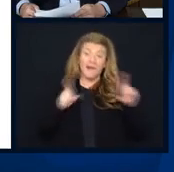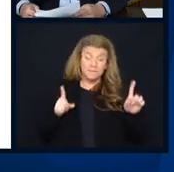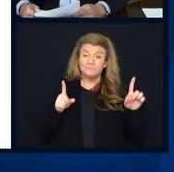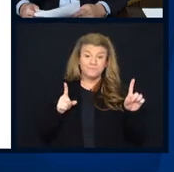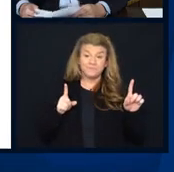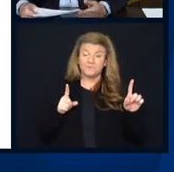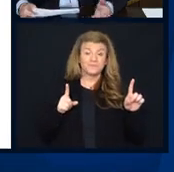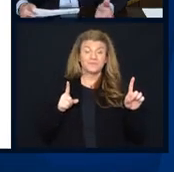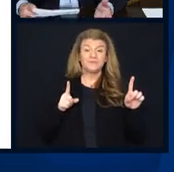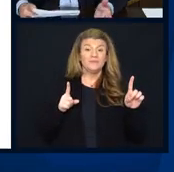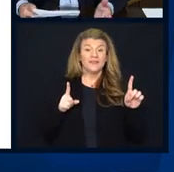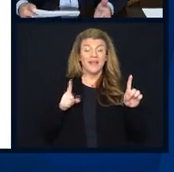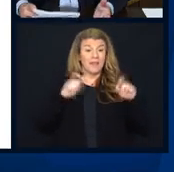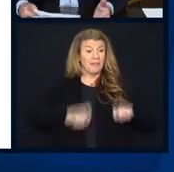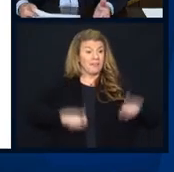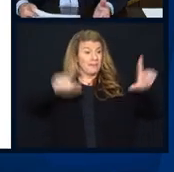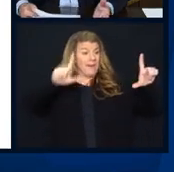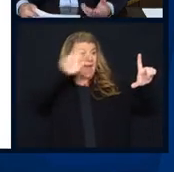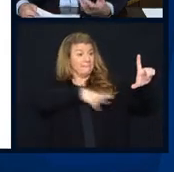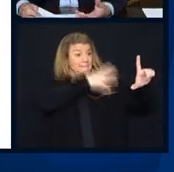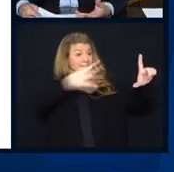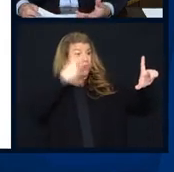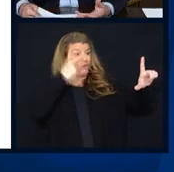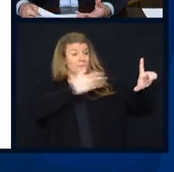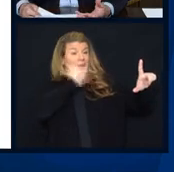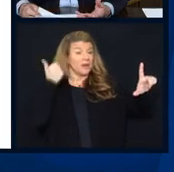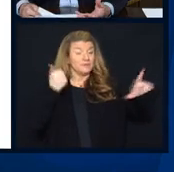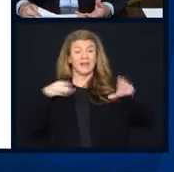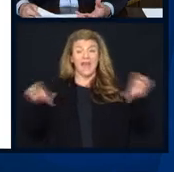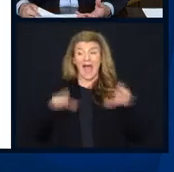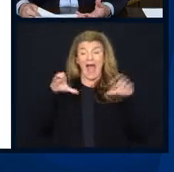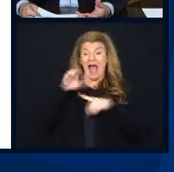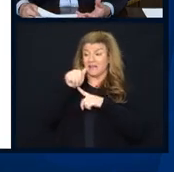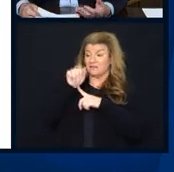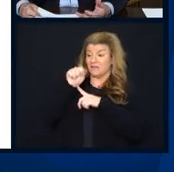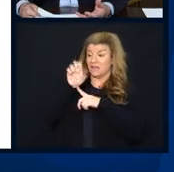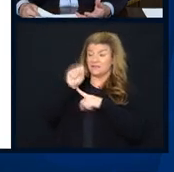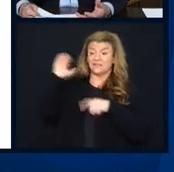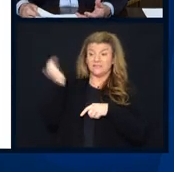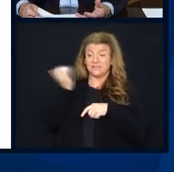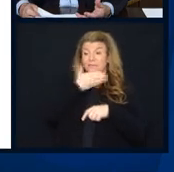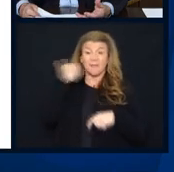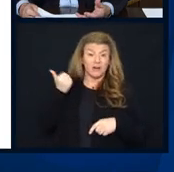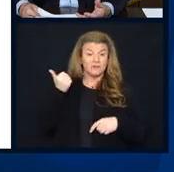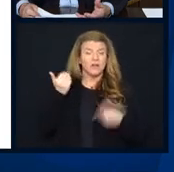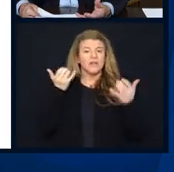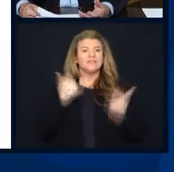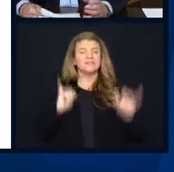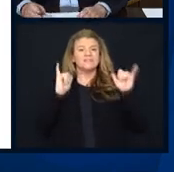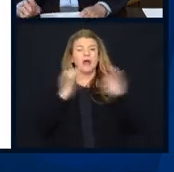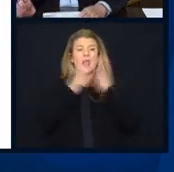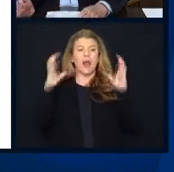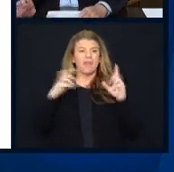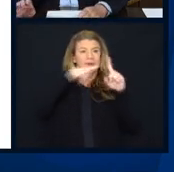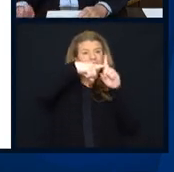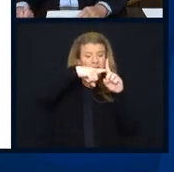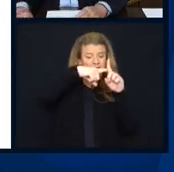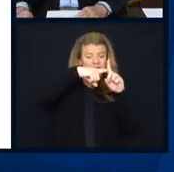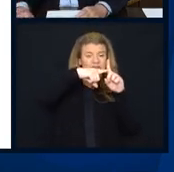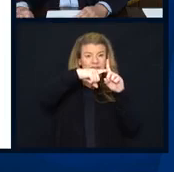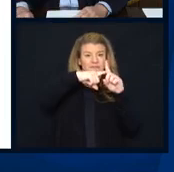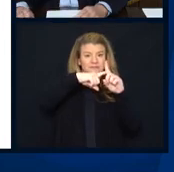nevertheless, the map's looking better. The active cases are looking better. Still a bunch of positive cases here.